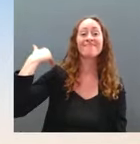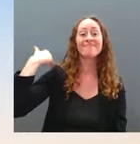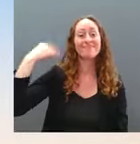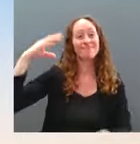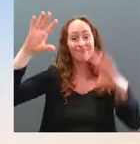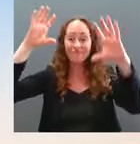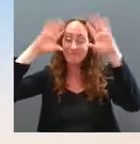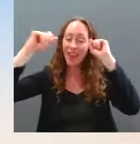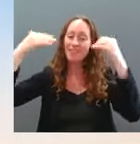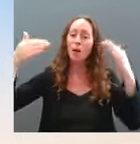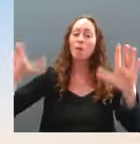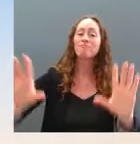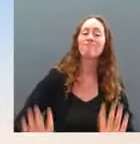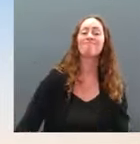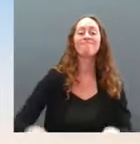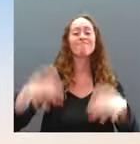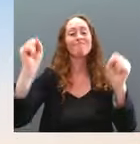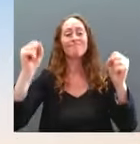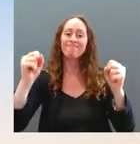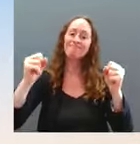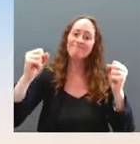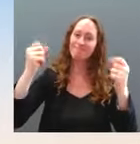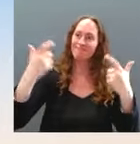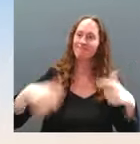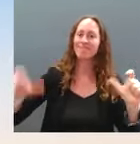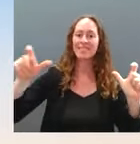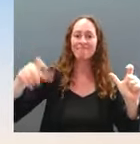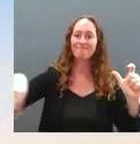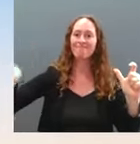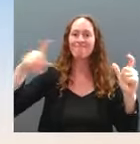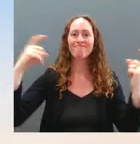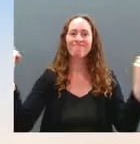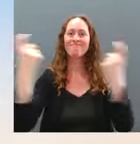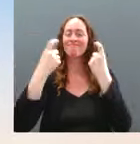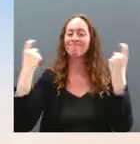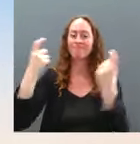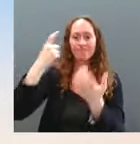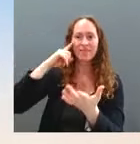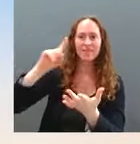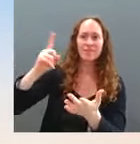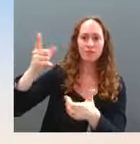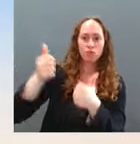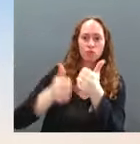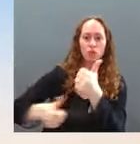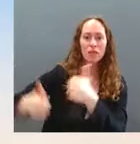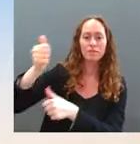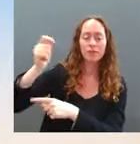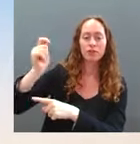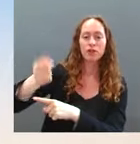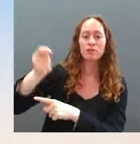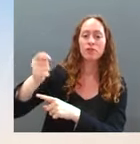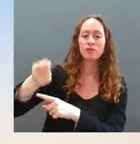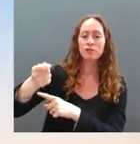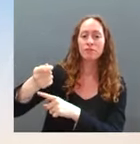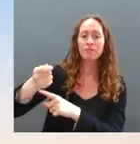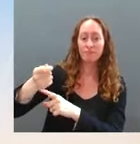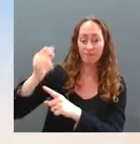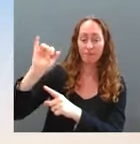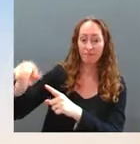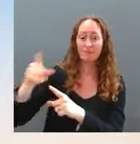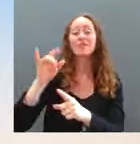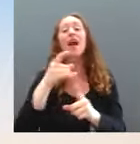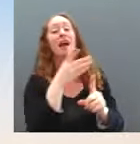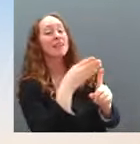this event tomorrow for a Biden Supreme Court now justice is going to be a super spreader event? Well, one, at that point in